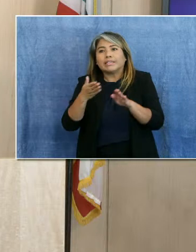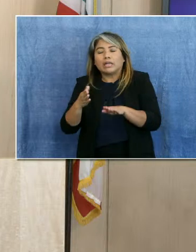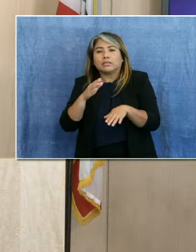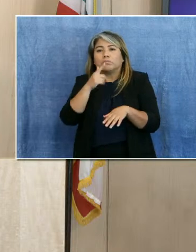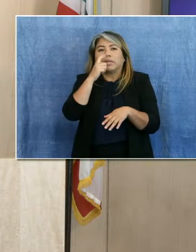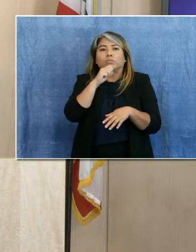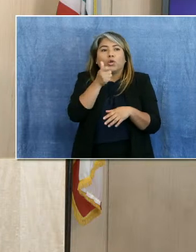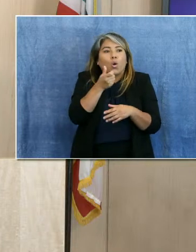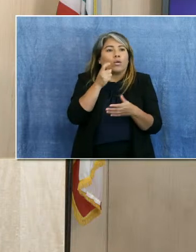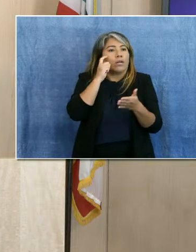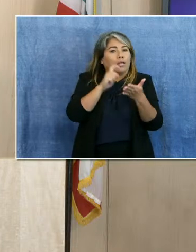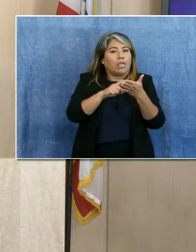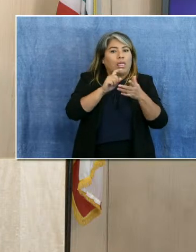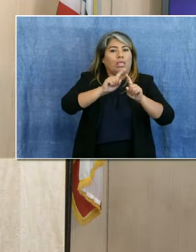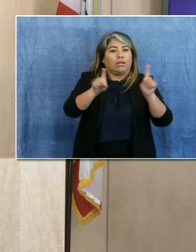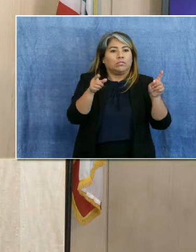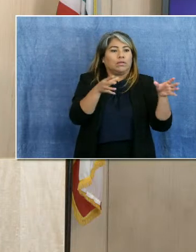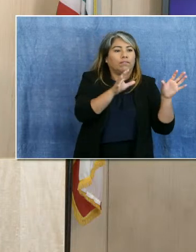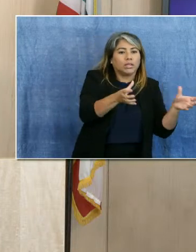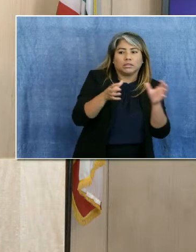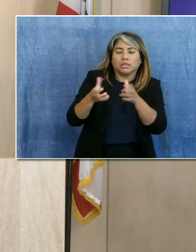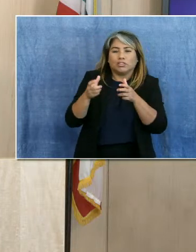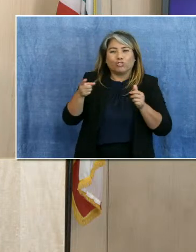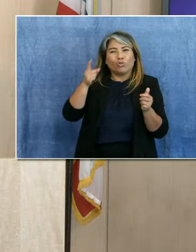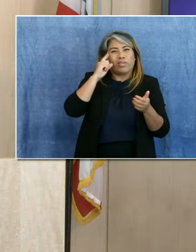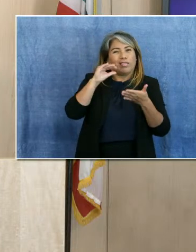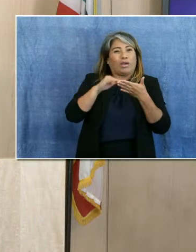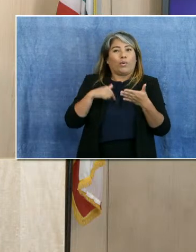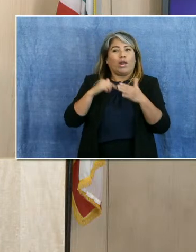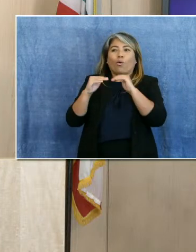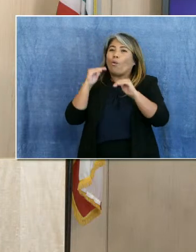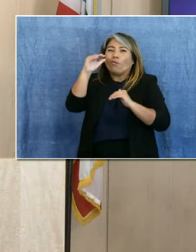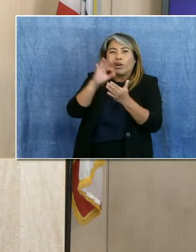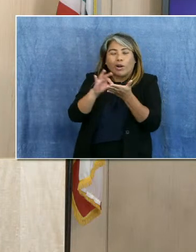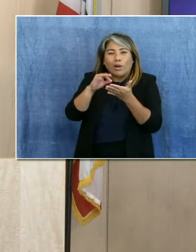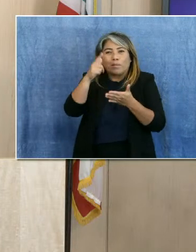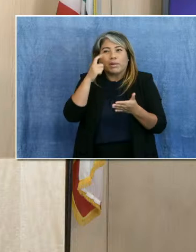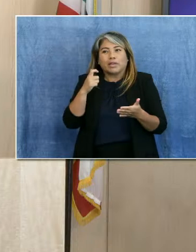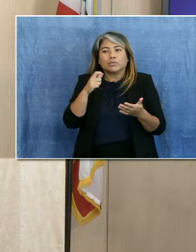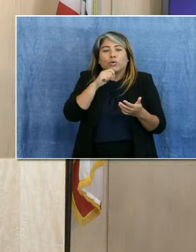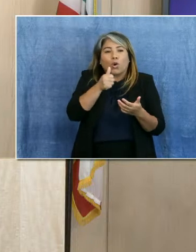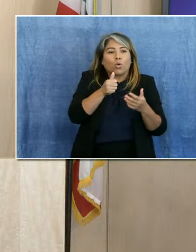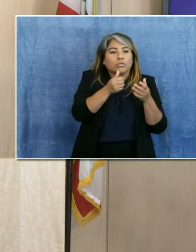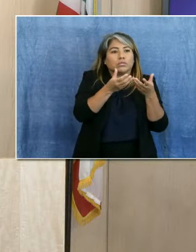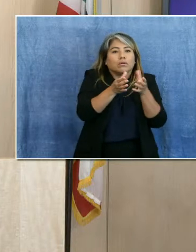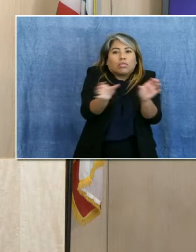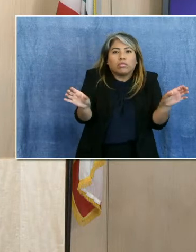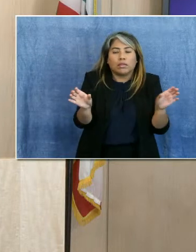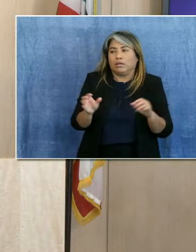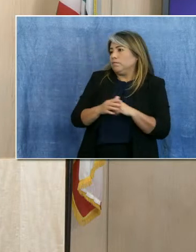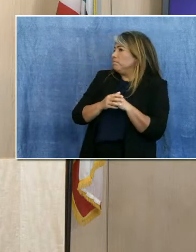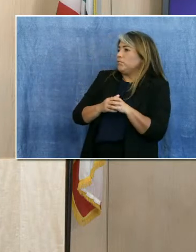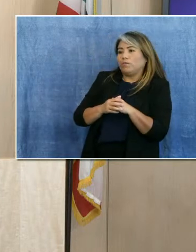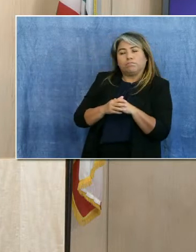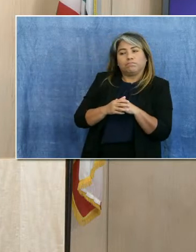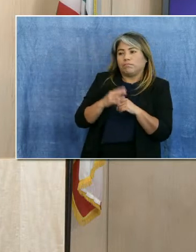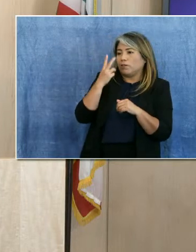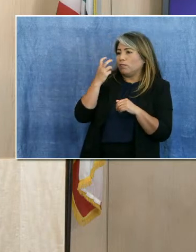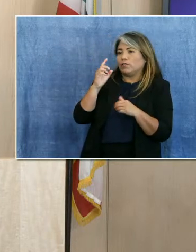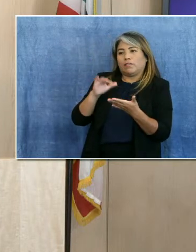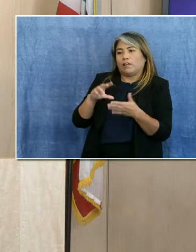Do you think that there's any chance that we are overcounting COVID-19 deaths by not differentiating this? No, sir, I do not think